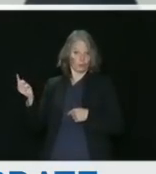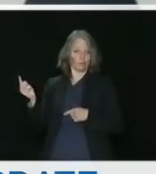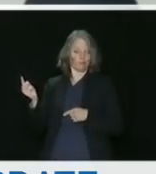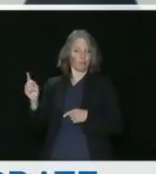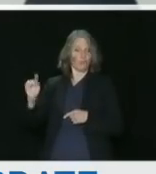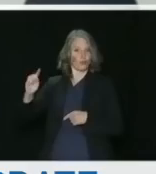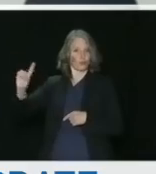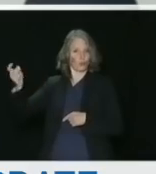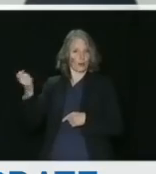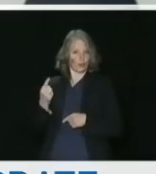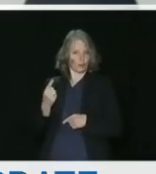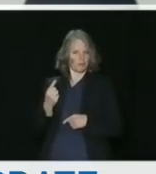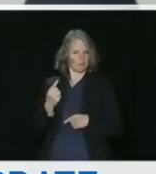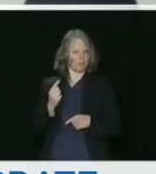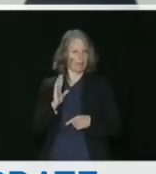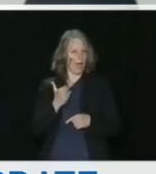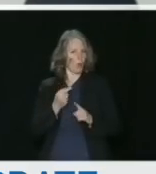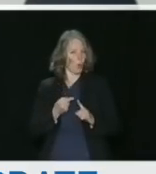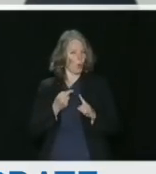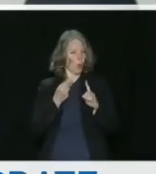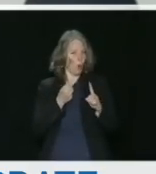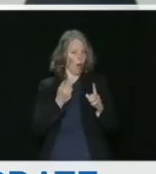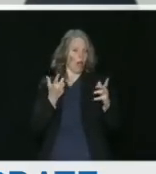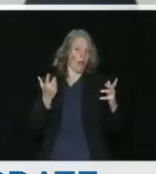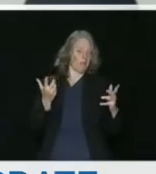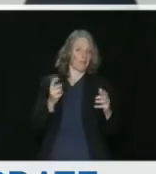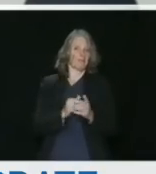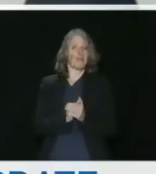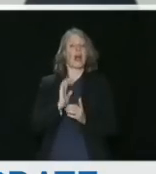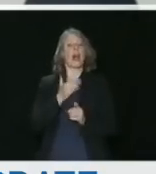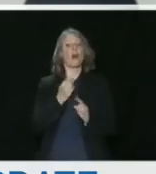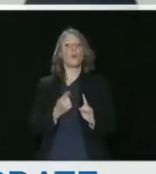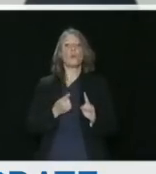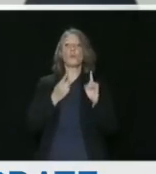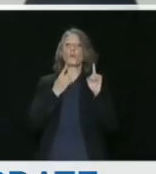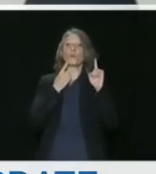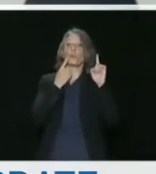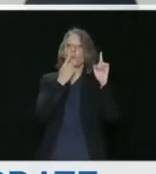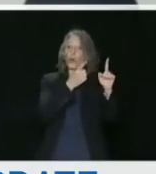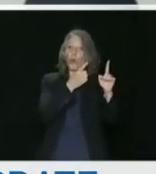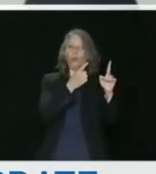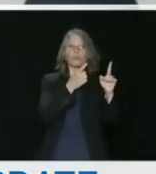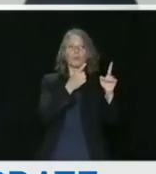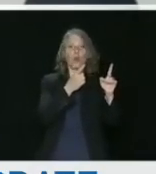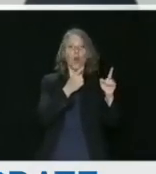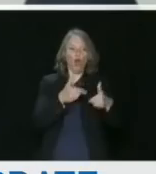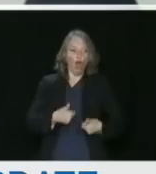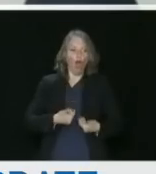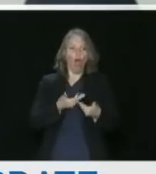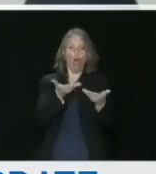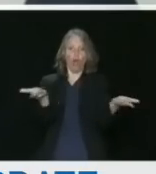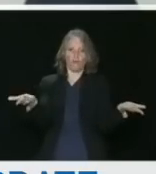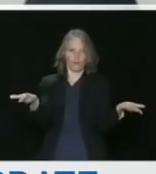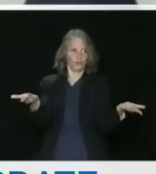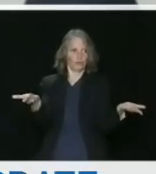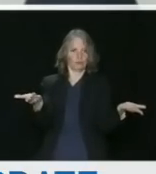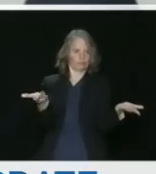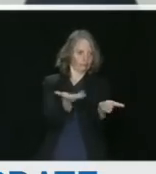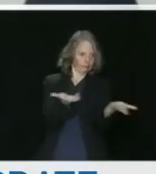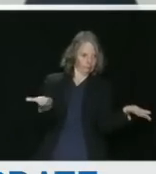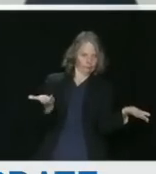objective, I think the objective is to offer vaccination to all